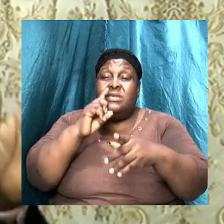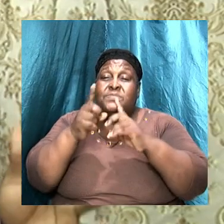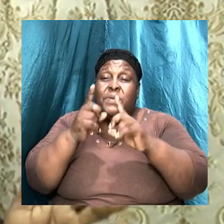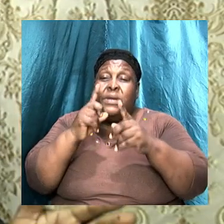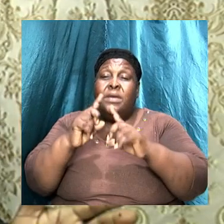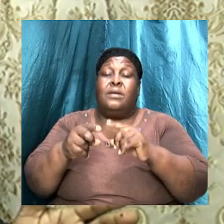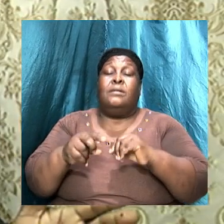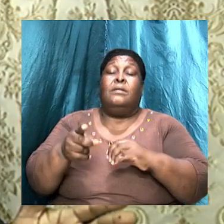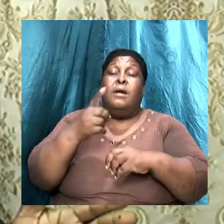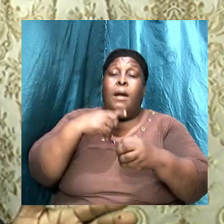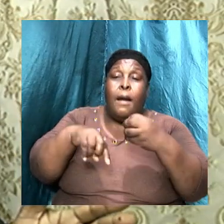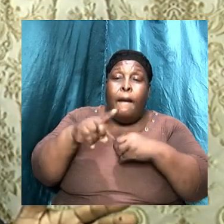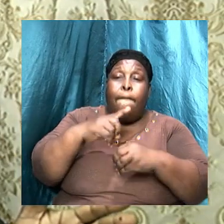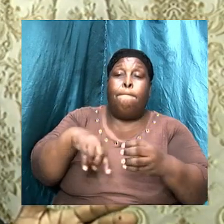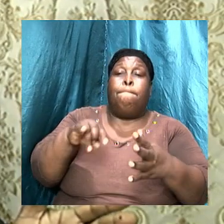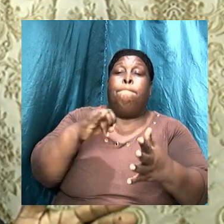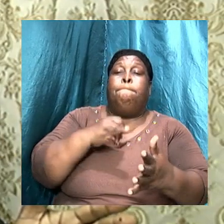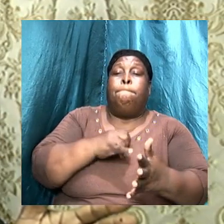about it